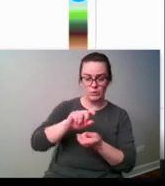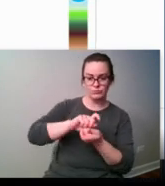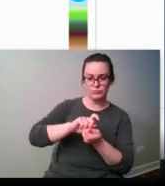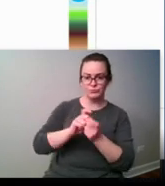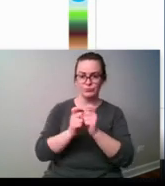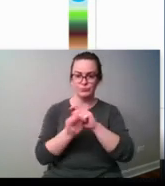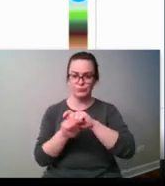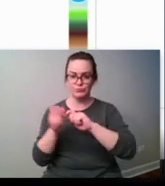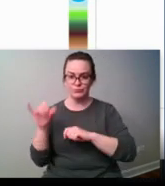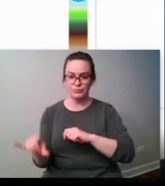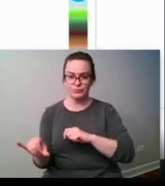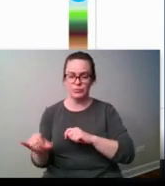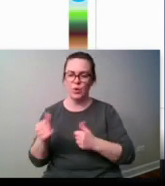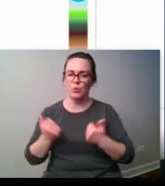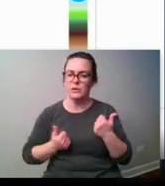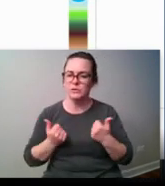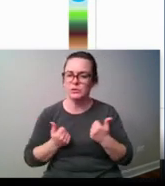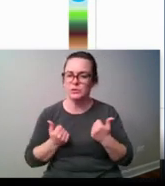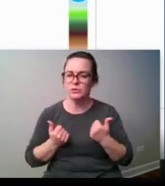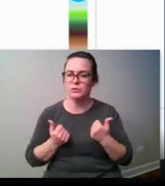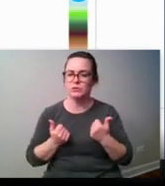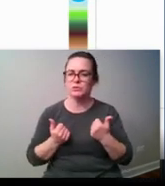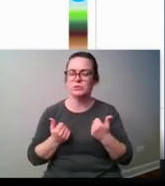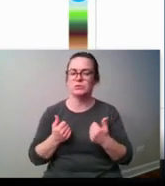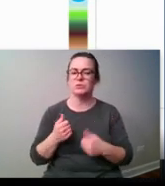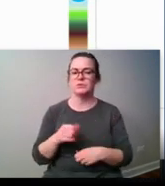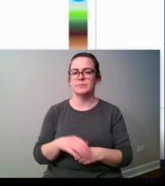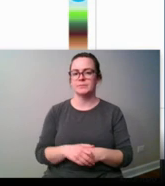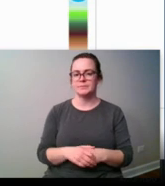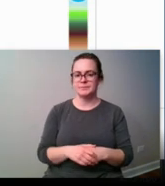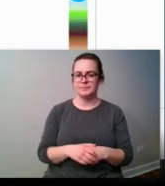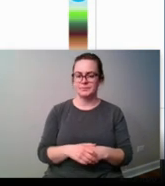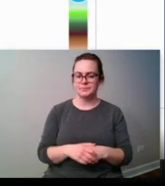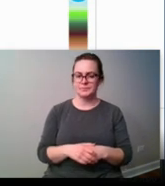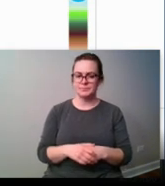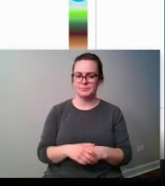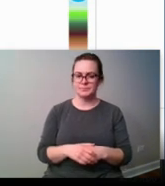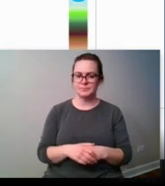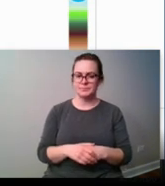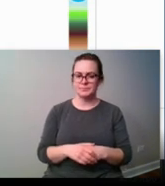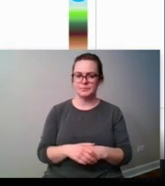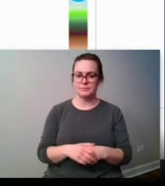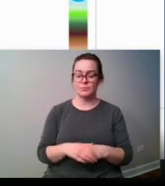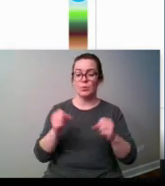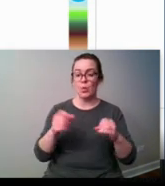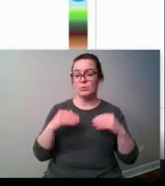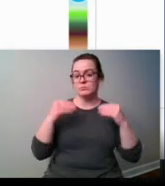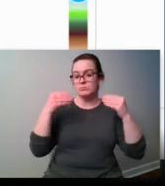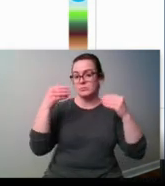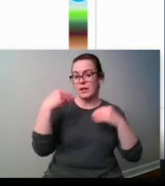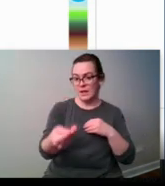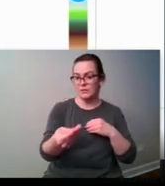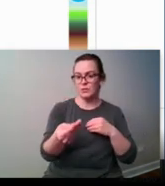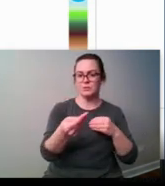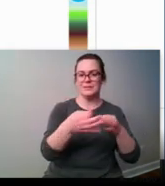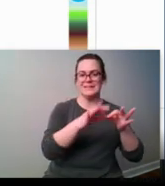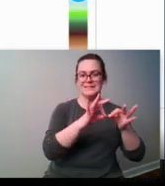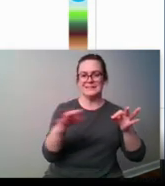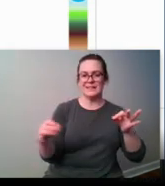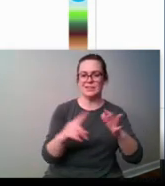or non-reversible. It cannot go back to its original state. And so I gave you a sentence starter.